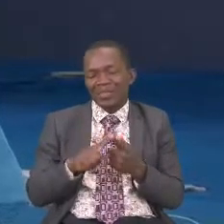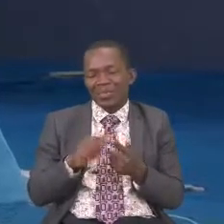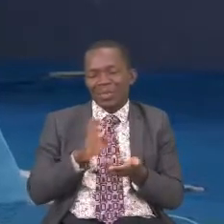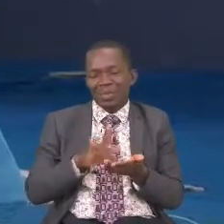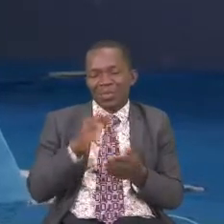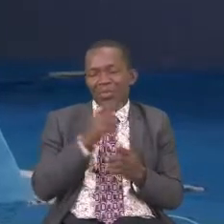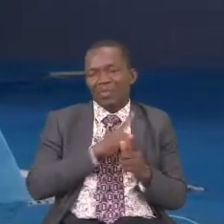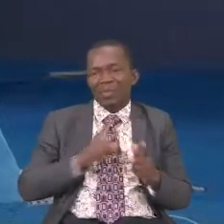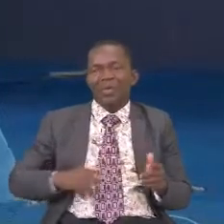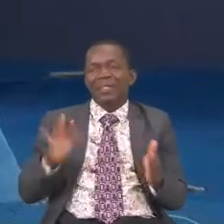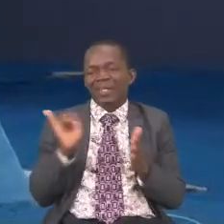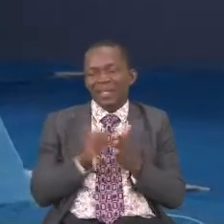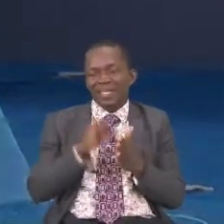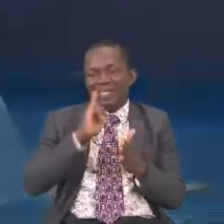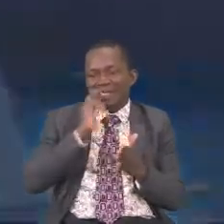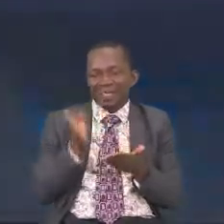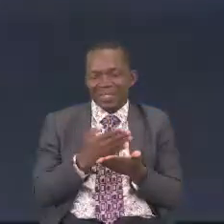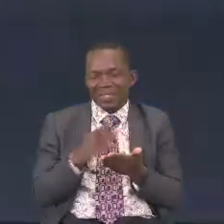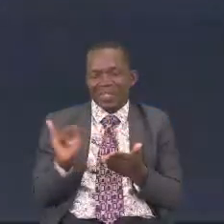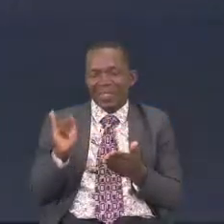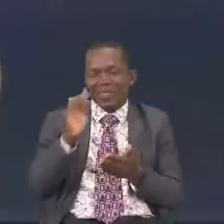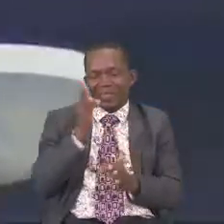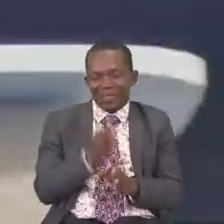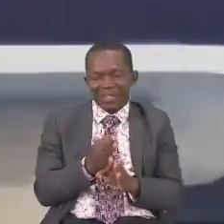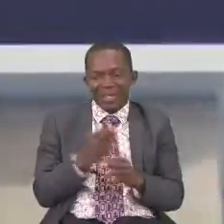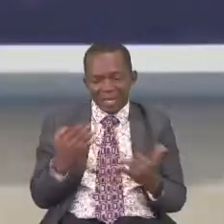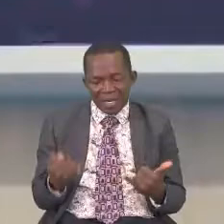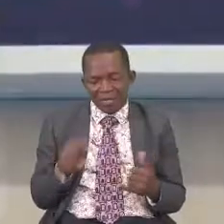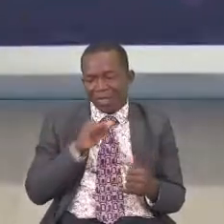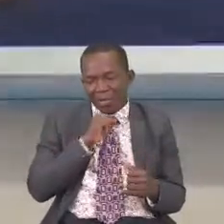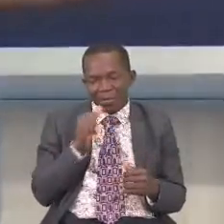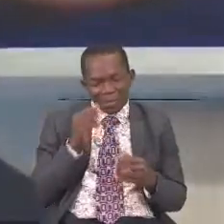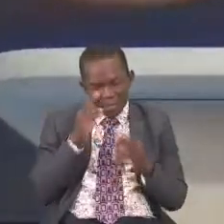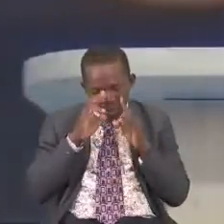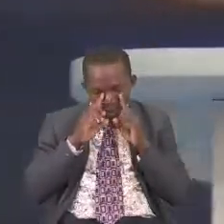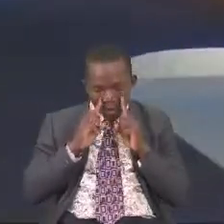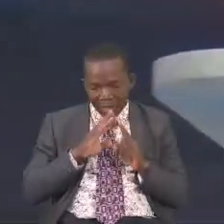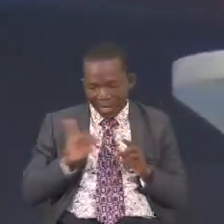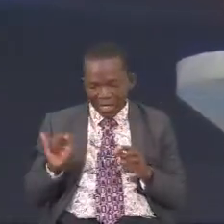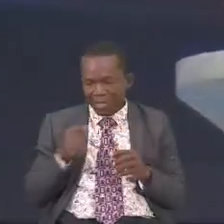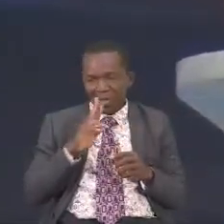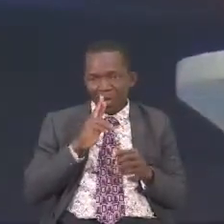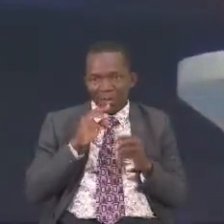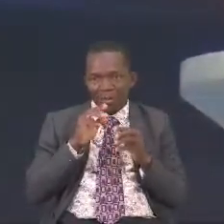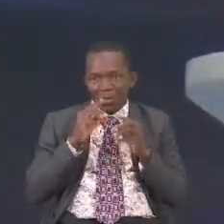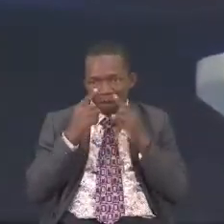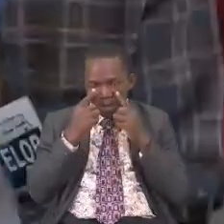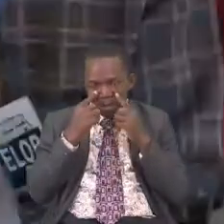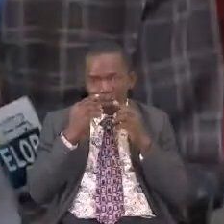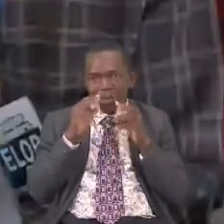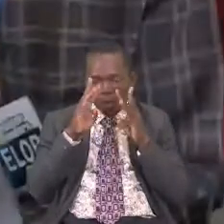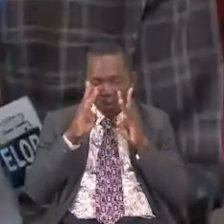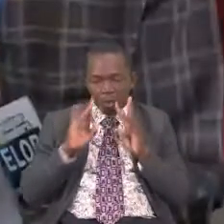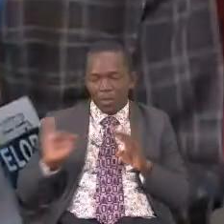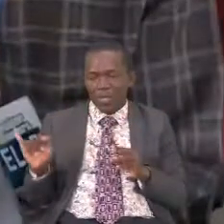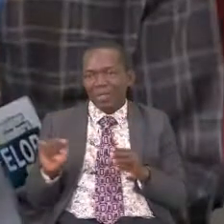singing faith. That now you are not crying, you are not sober, you are not sobbing, you're not crying